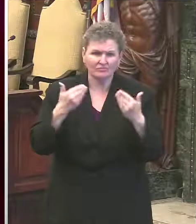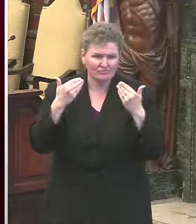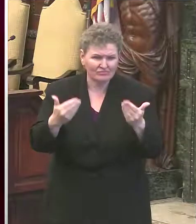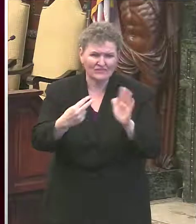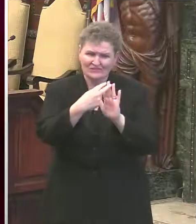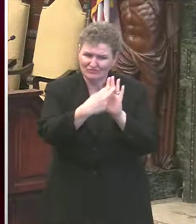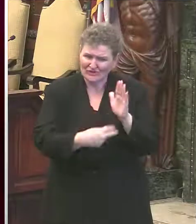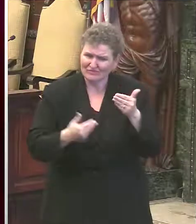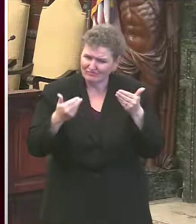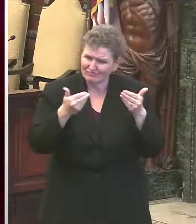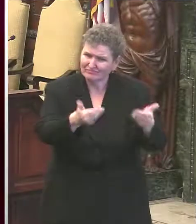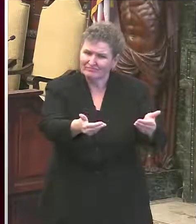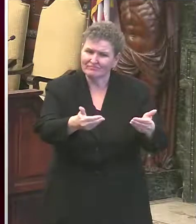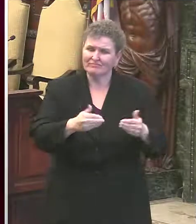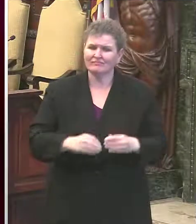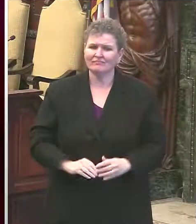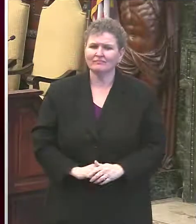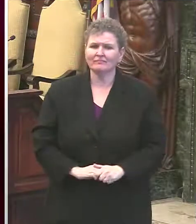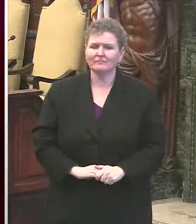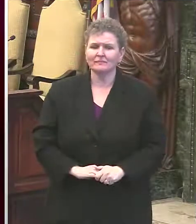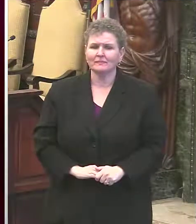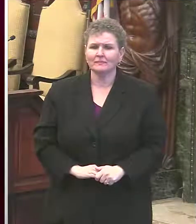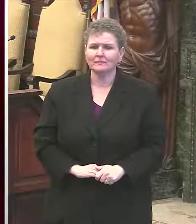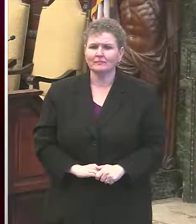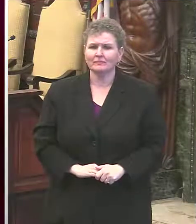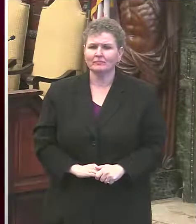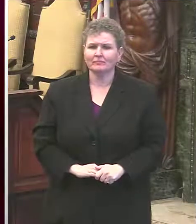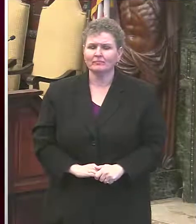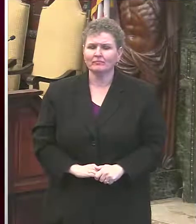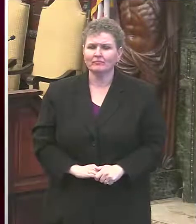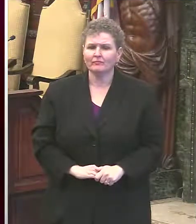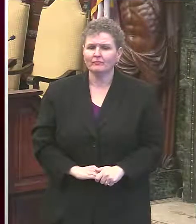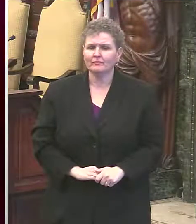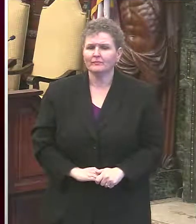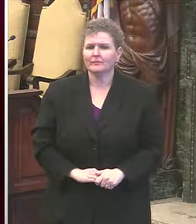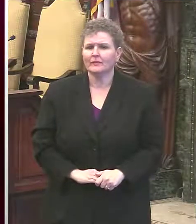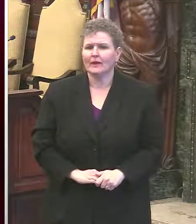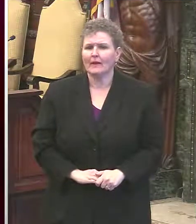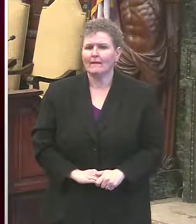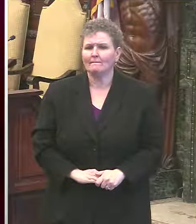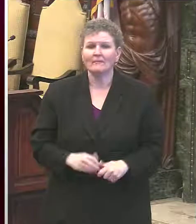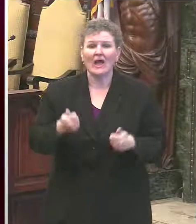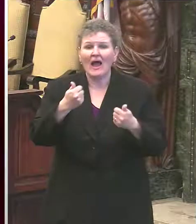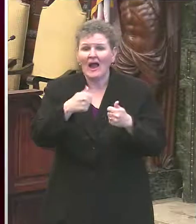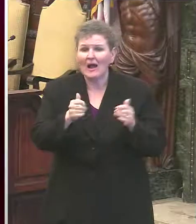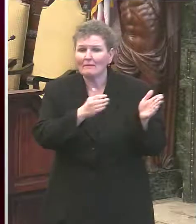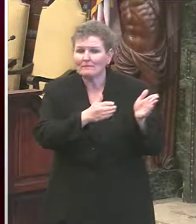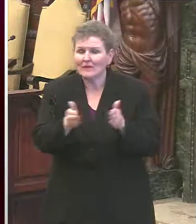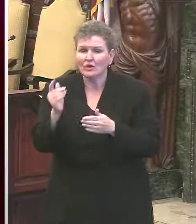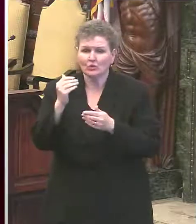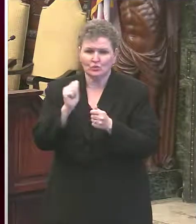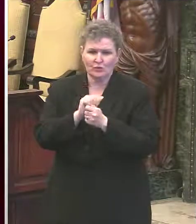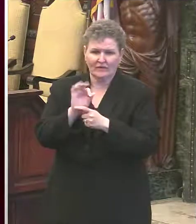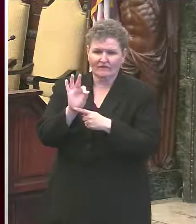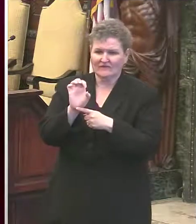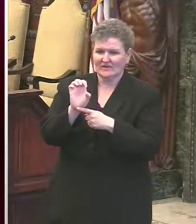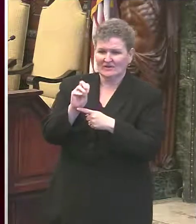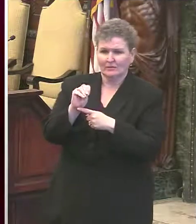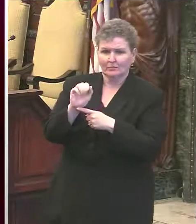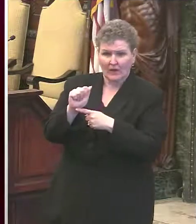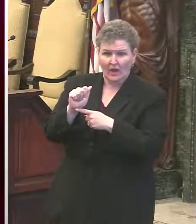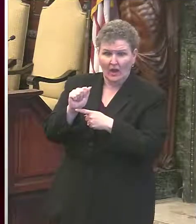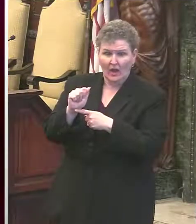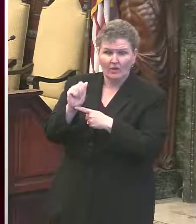Is there any talk or plans of expanding or opening up a new FEMA site somewhere down the road as things